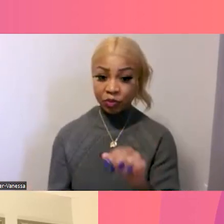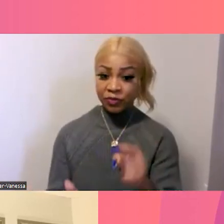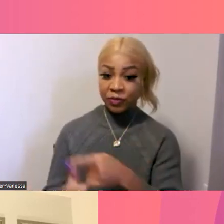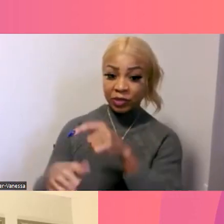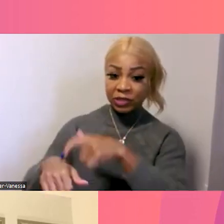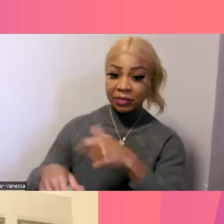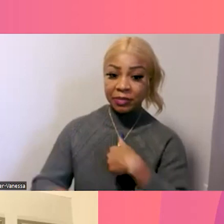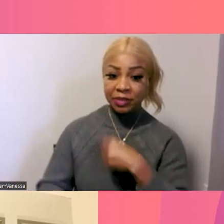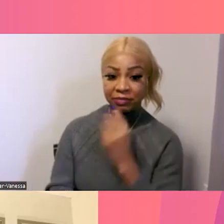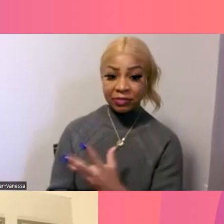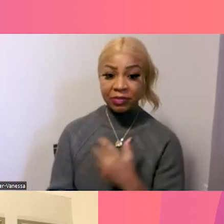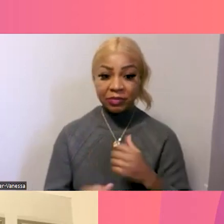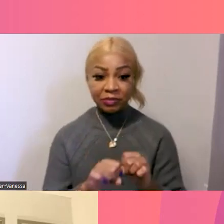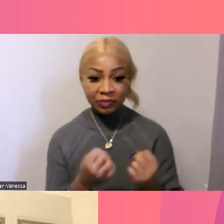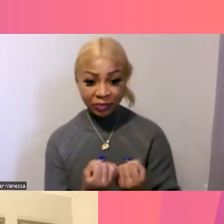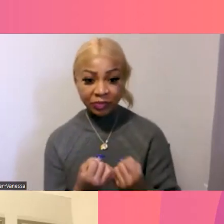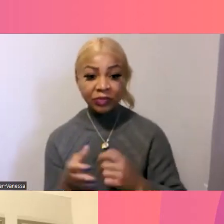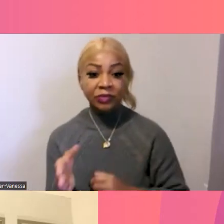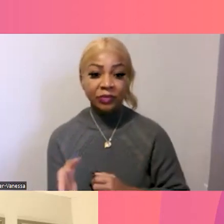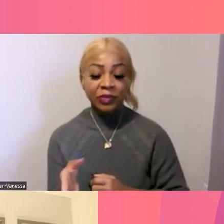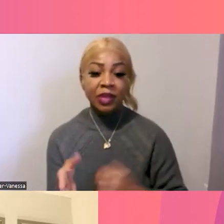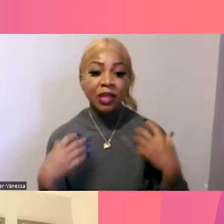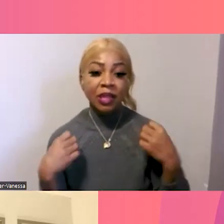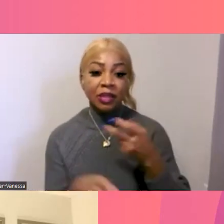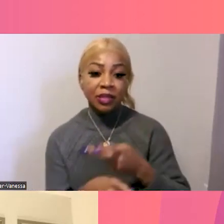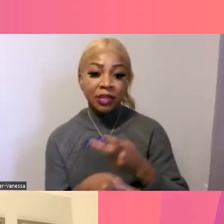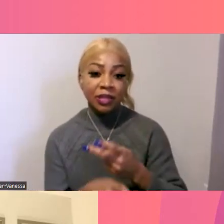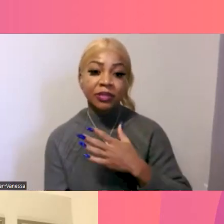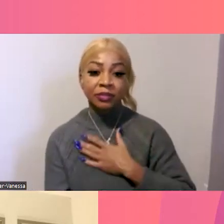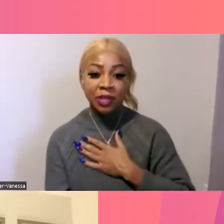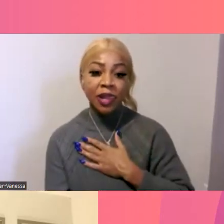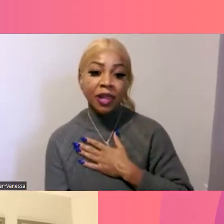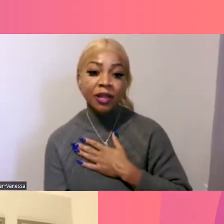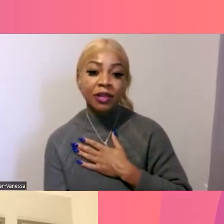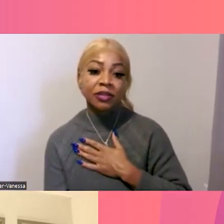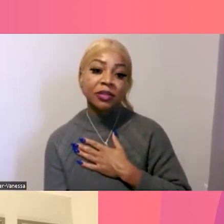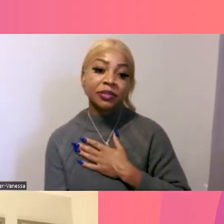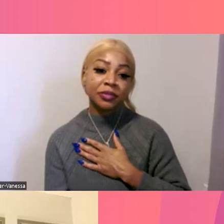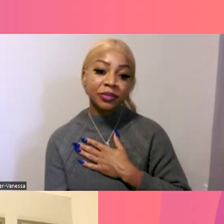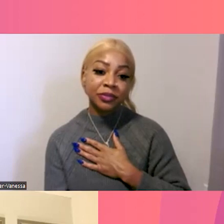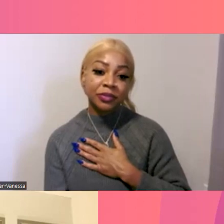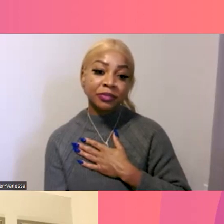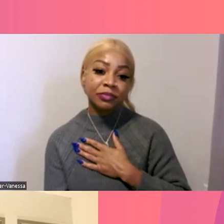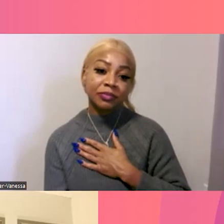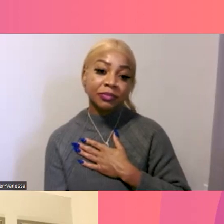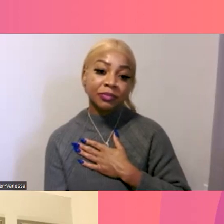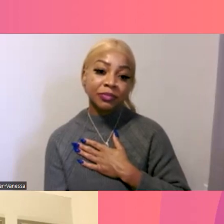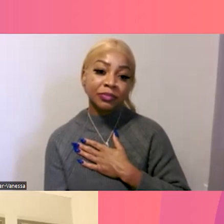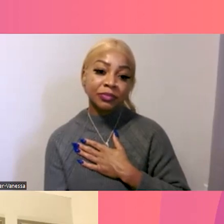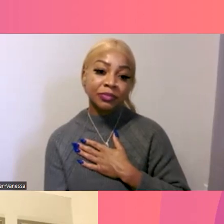a sociologist who studies weight-based discrimination in healthcare. It's my sort of underlying, and let's not do